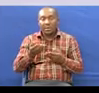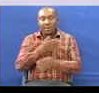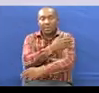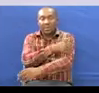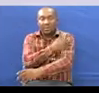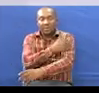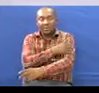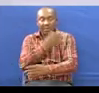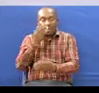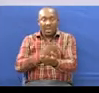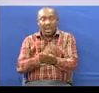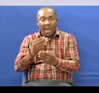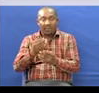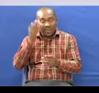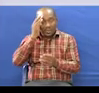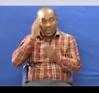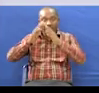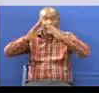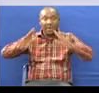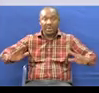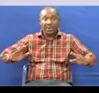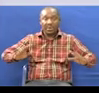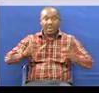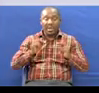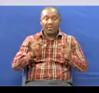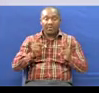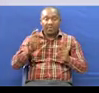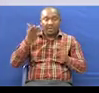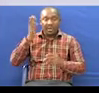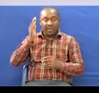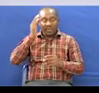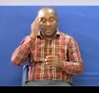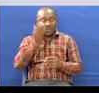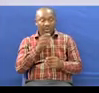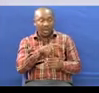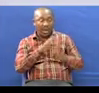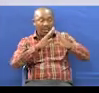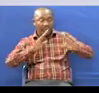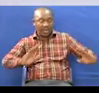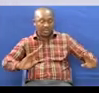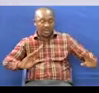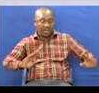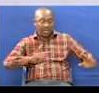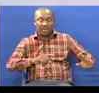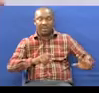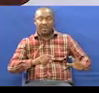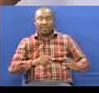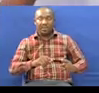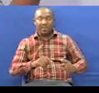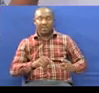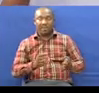knowing the population's pyramids. For example, if the government knows that their population's